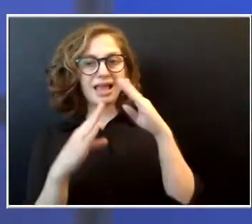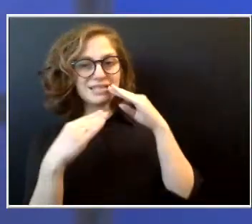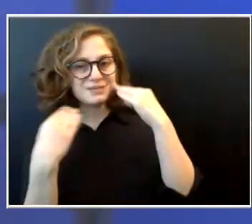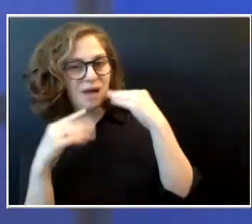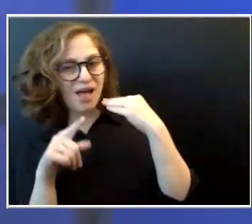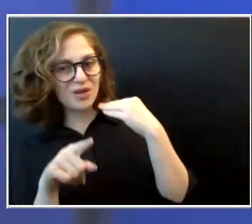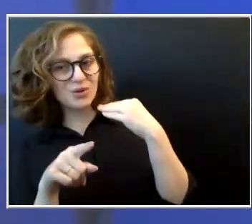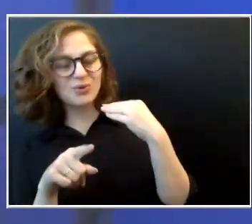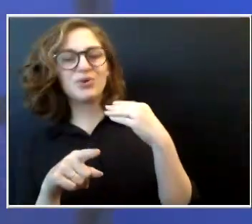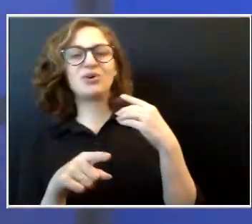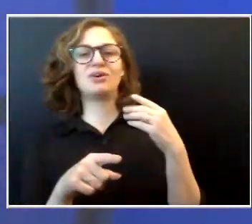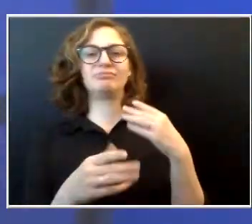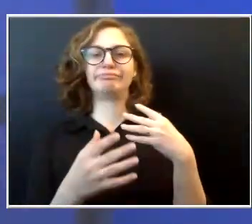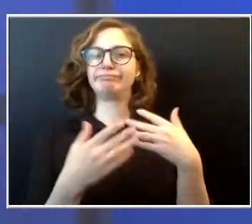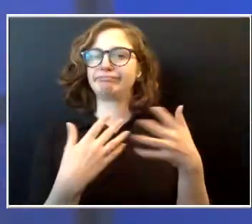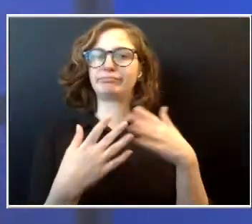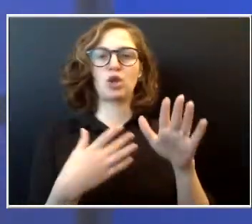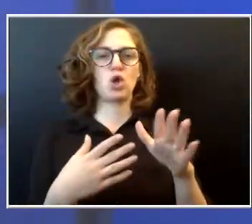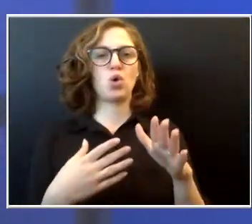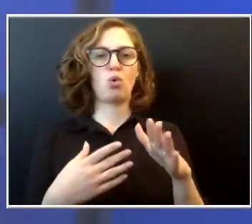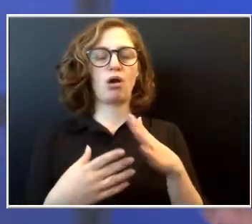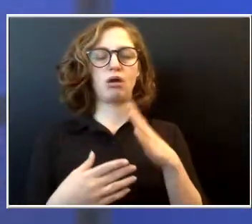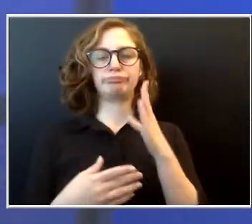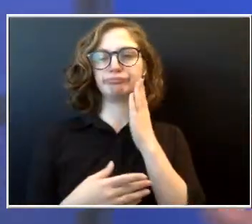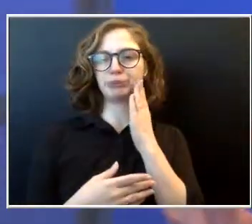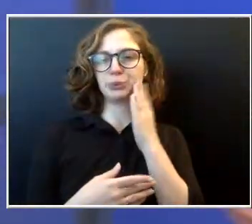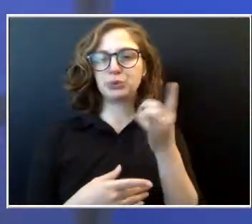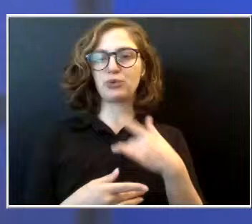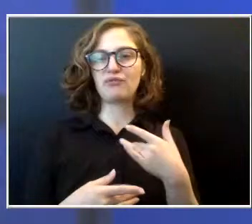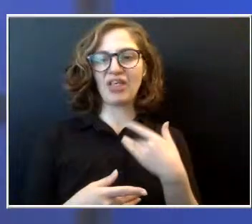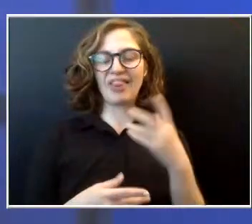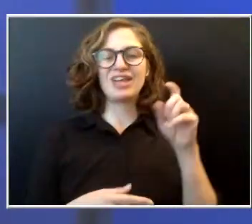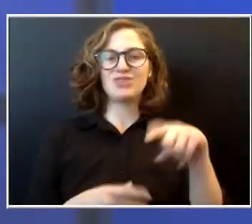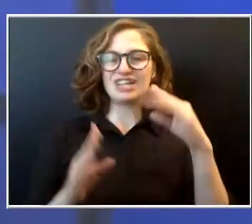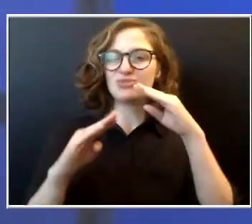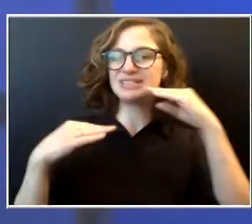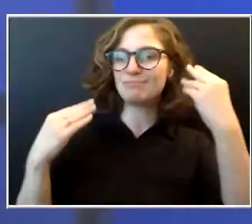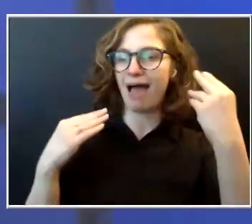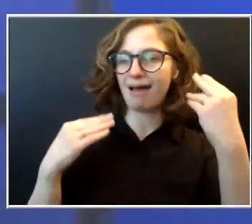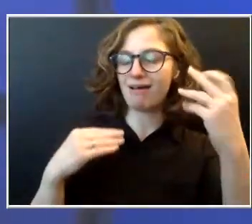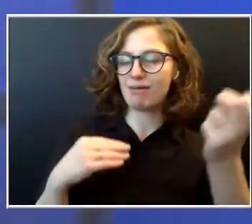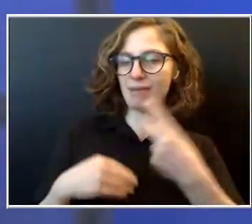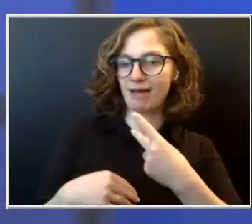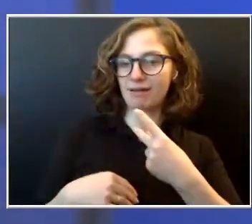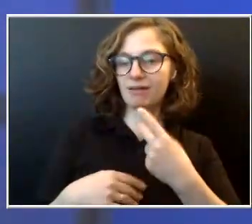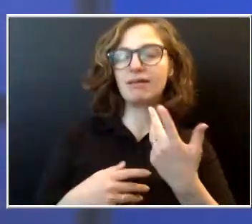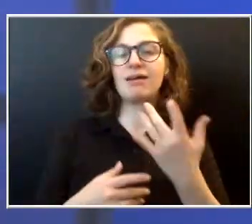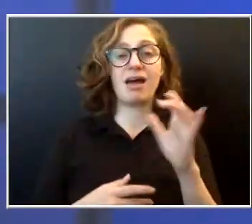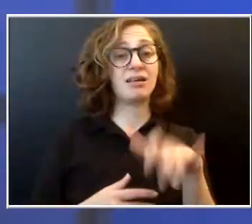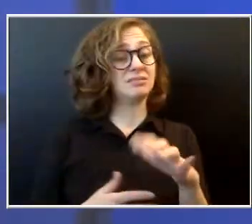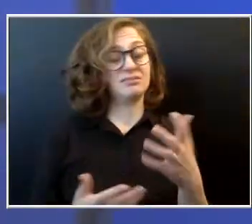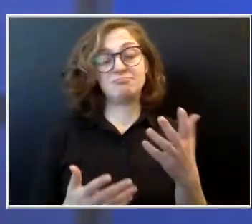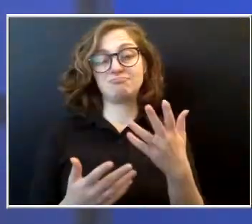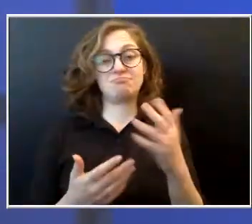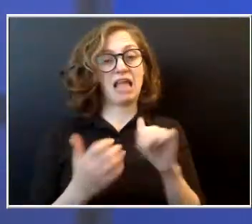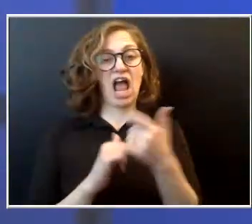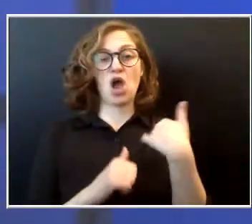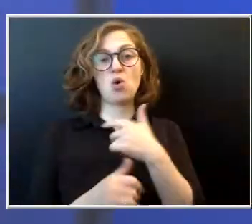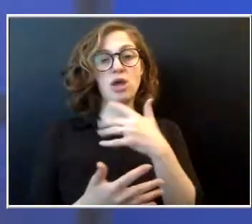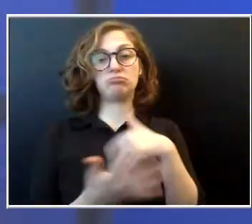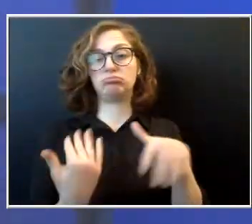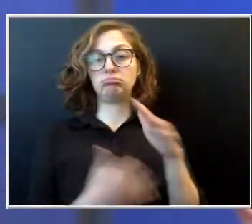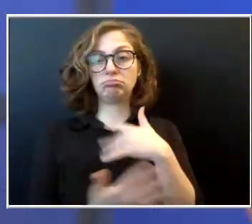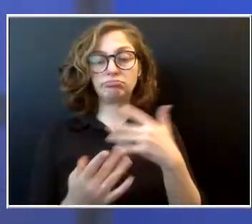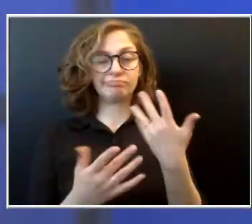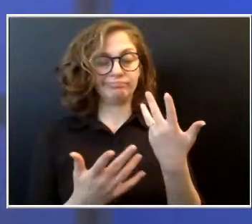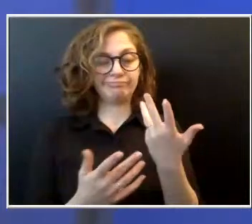pull to smile back. Oh, yeah. It's a strange thing, and it's part of how we socialize just as animals. And so mirror